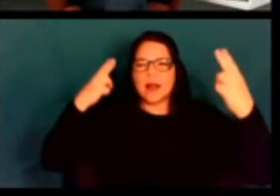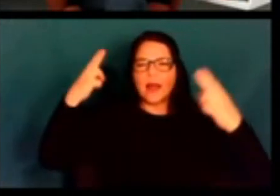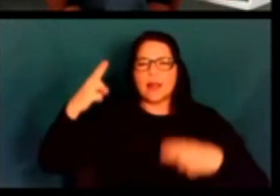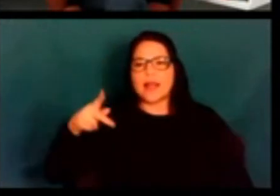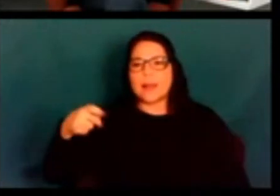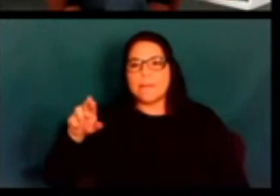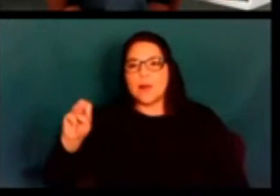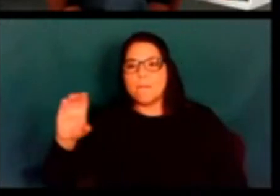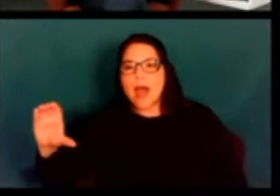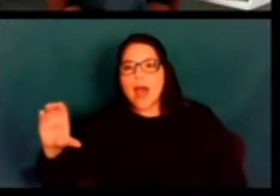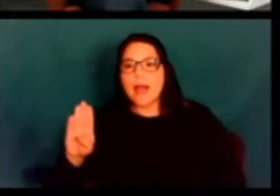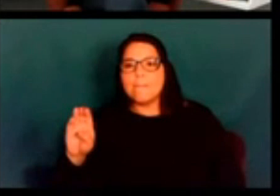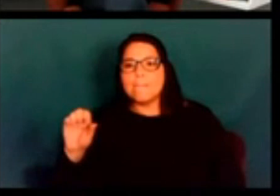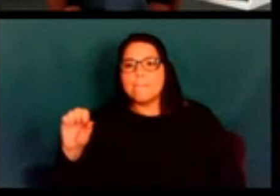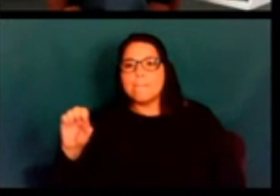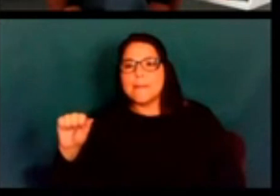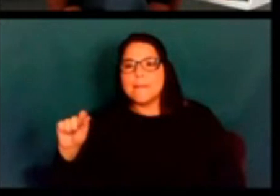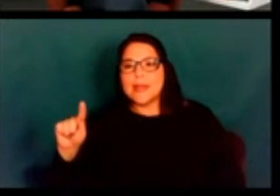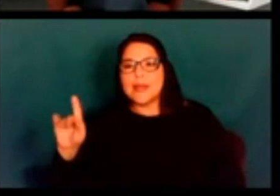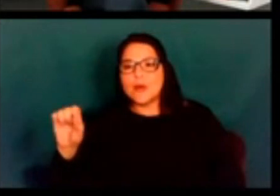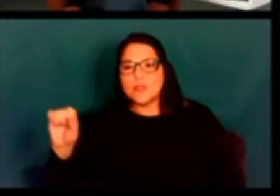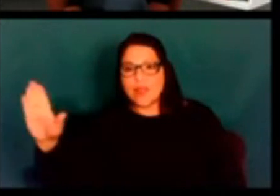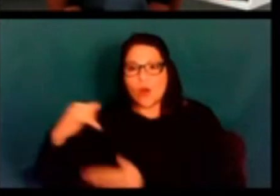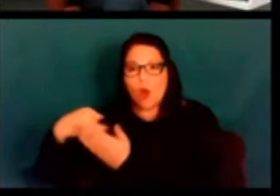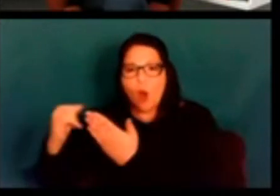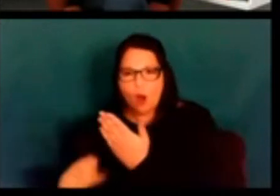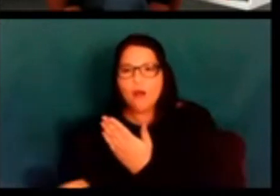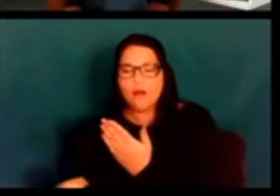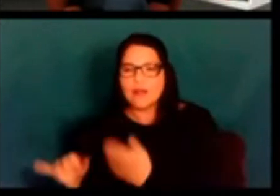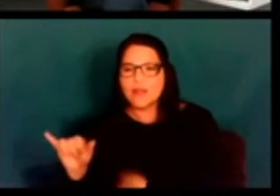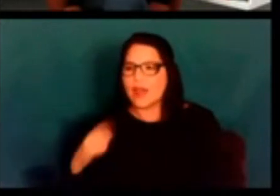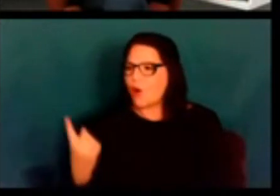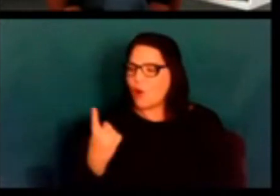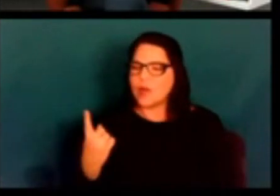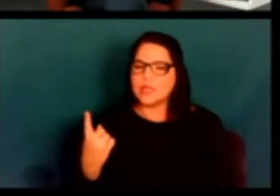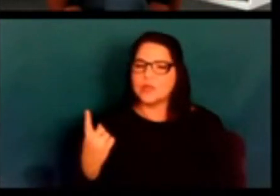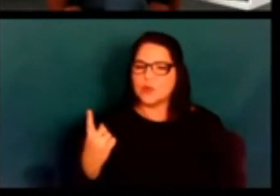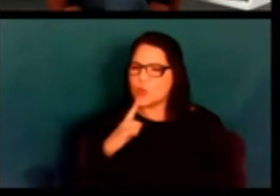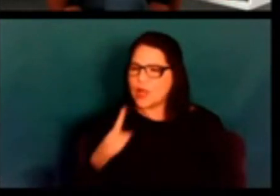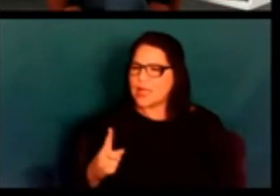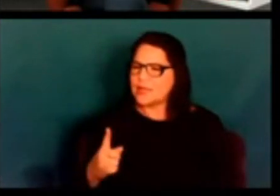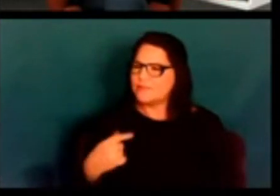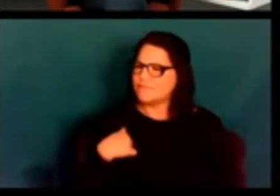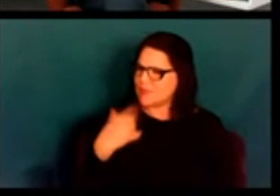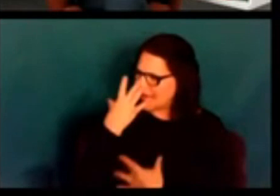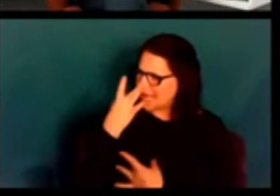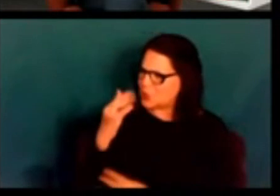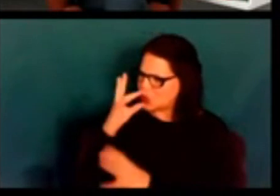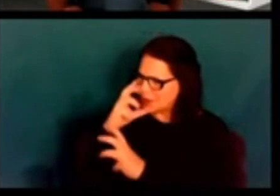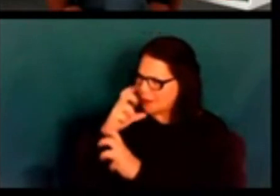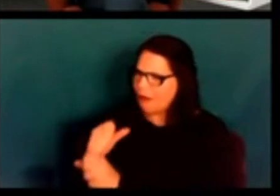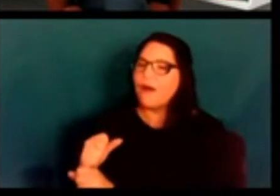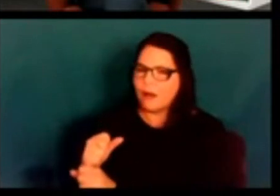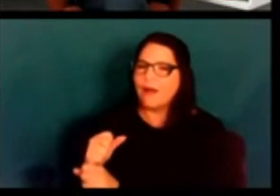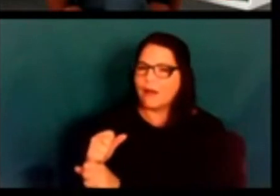Beatles type, art. And that always intrigued me. So